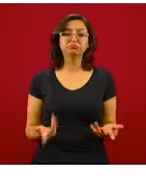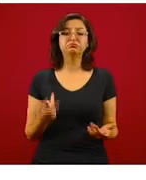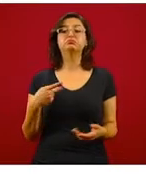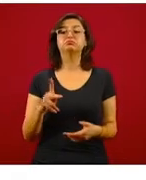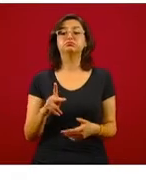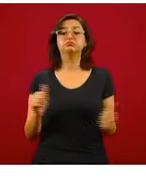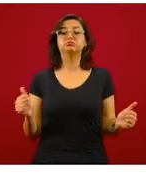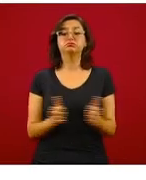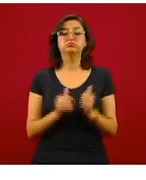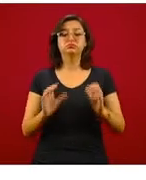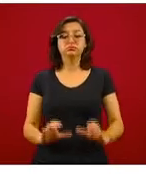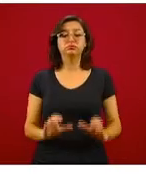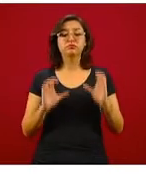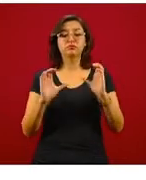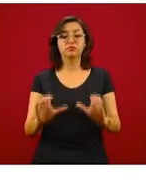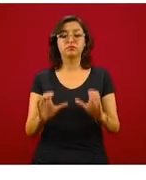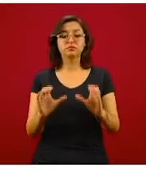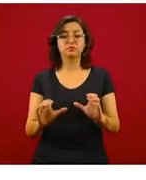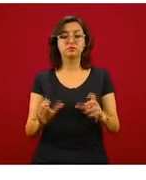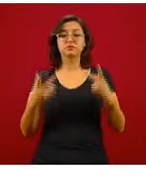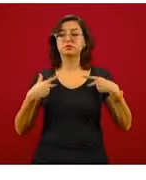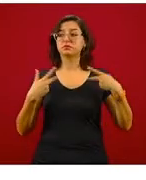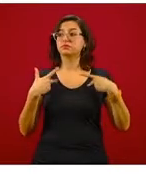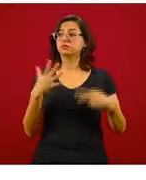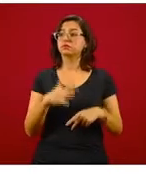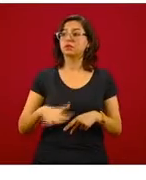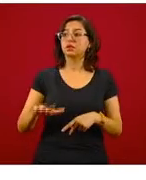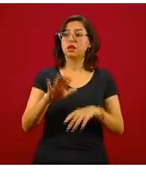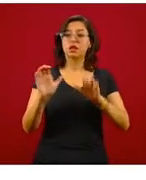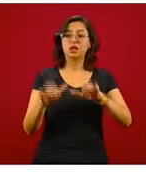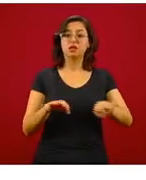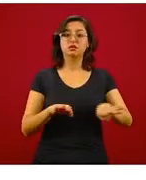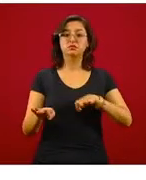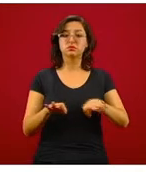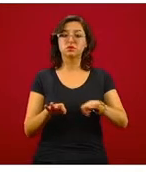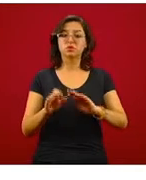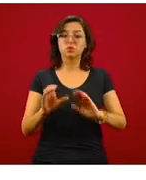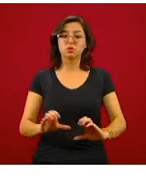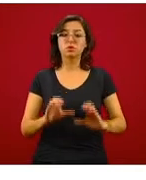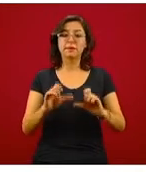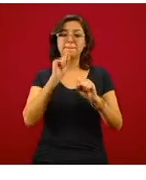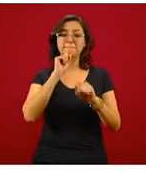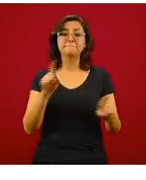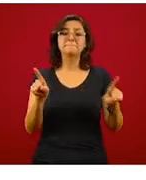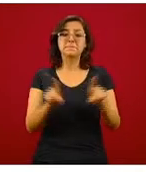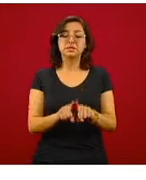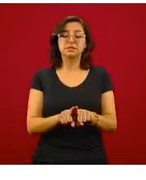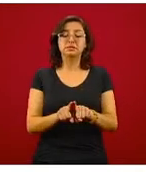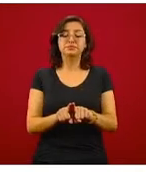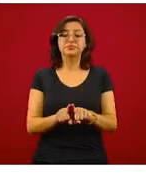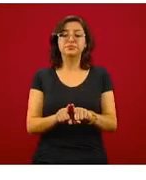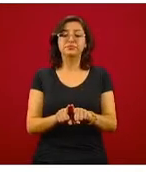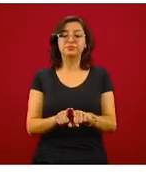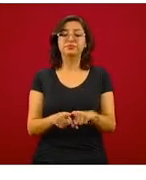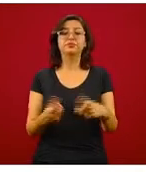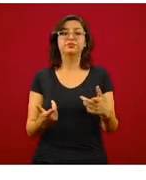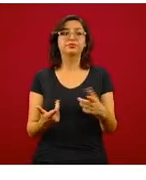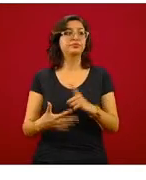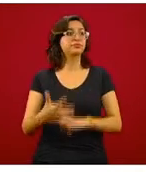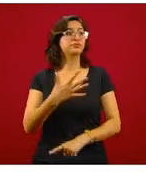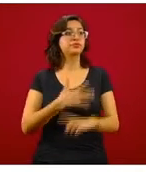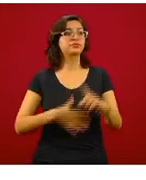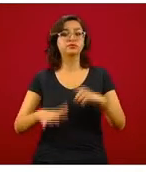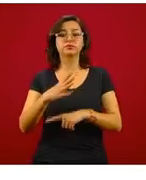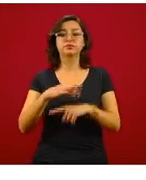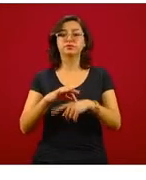This is an economy that takes care of people's health, of its workers' health, and is careful